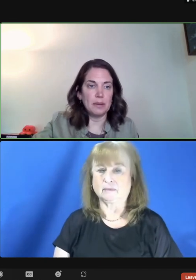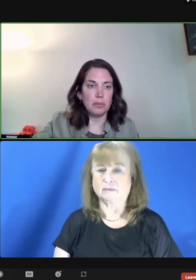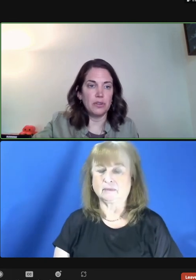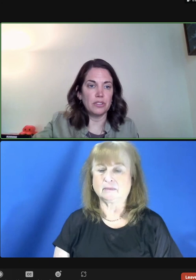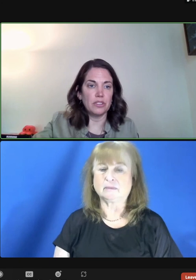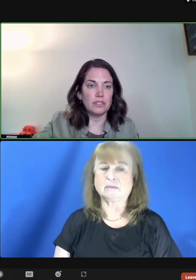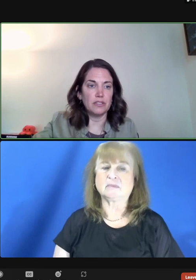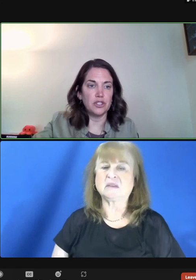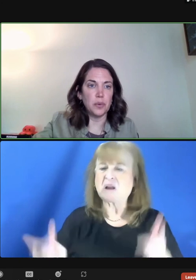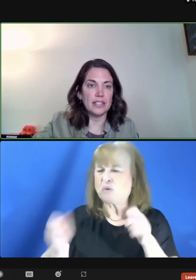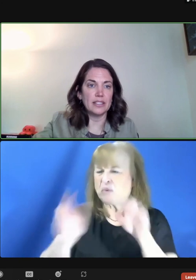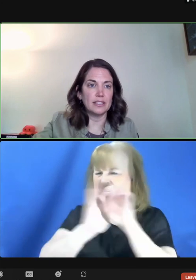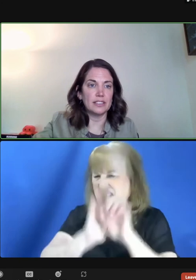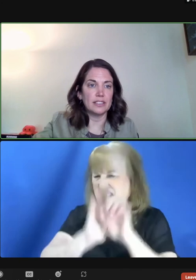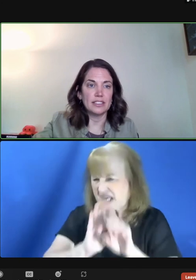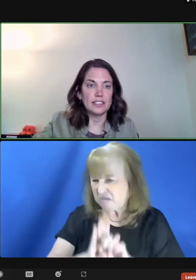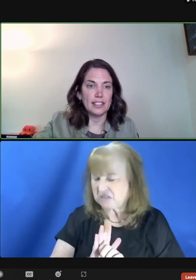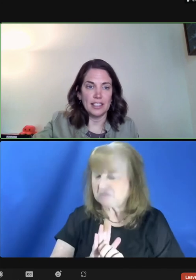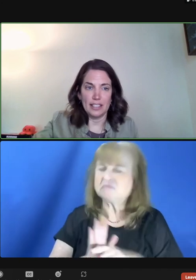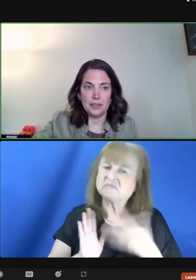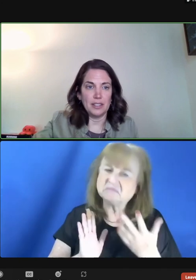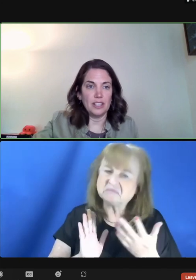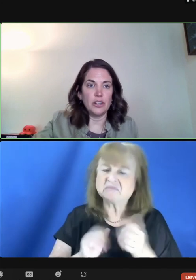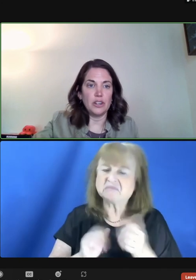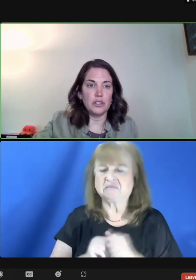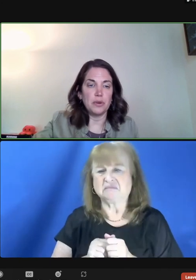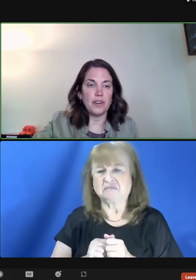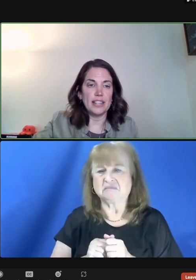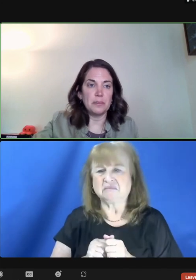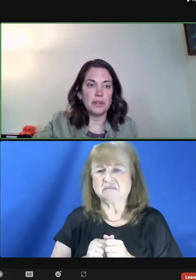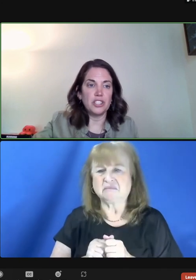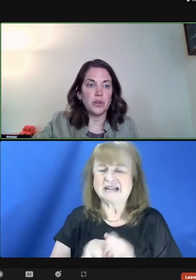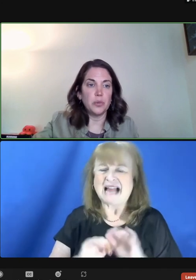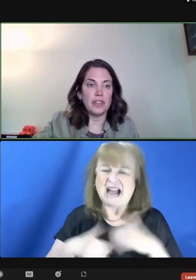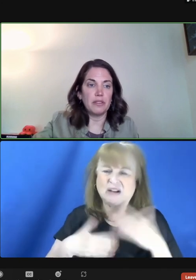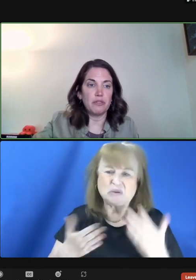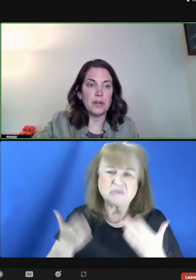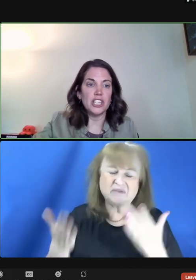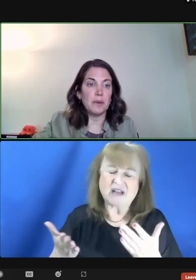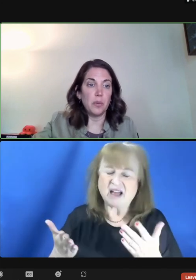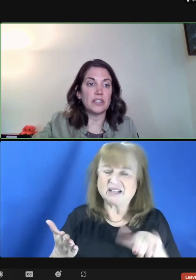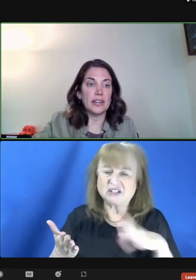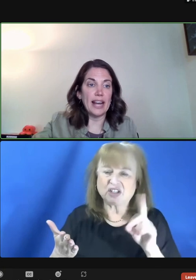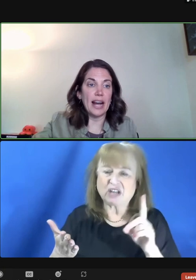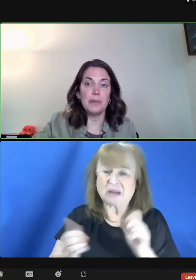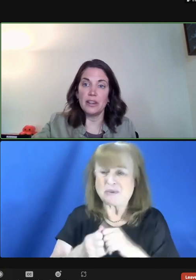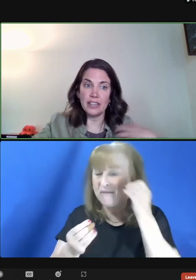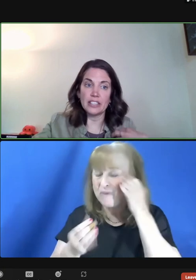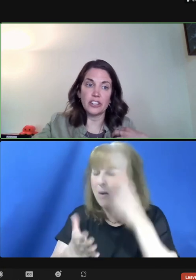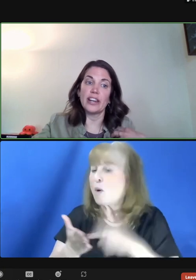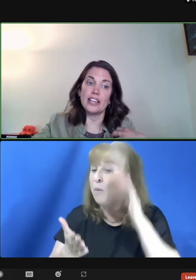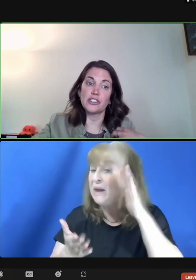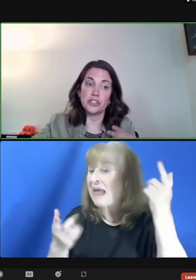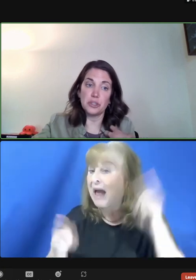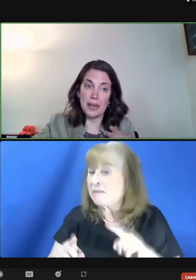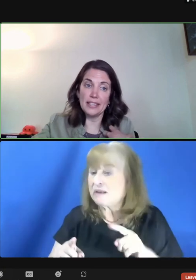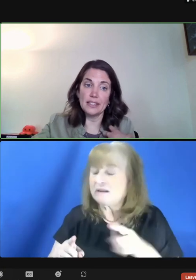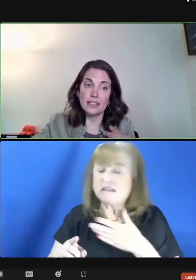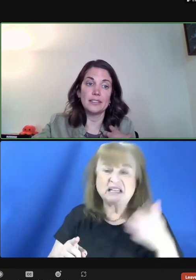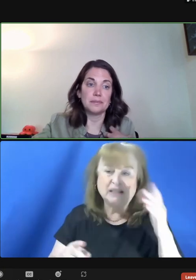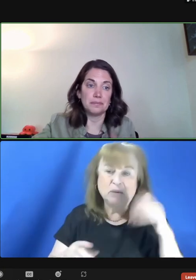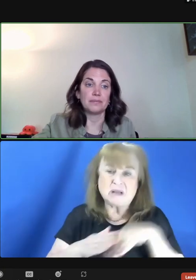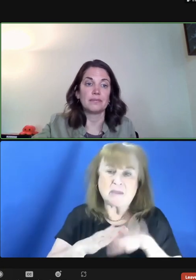Some quick examples of just ways, you know, to provide a child with information about what's going to happen and things that are going to